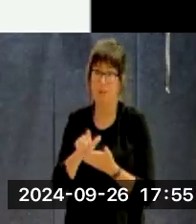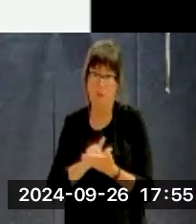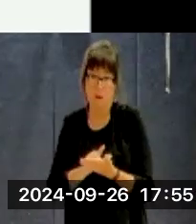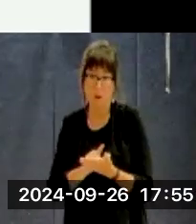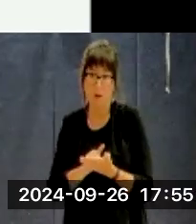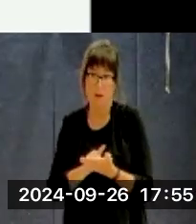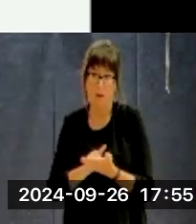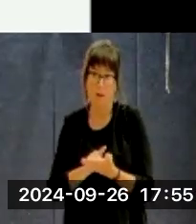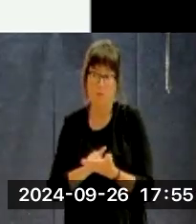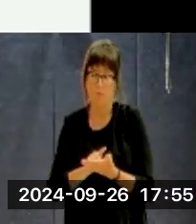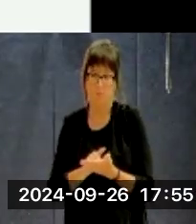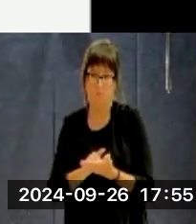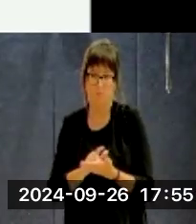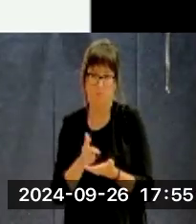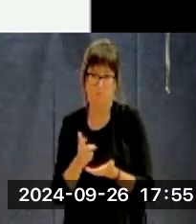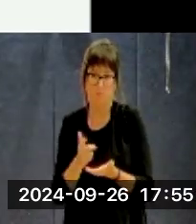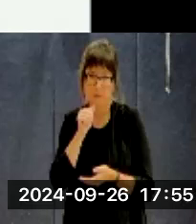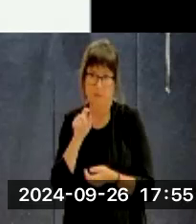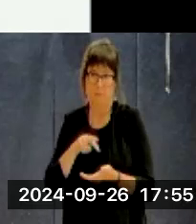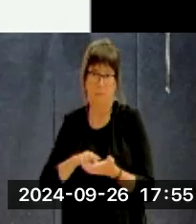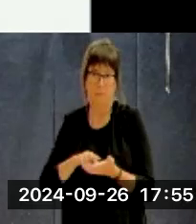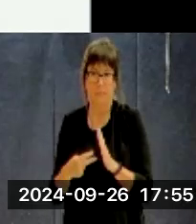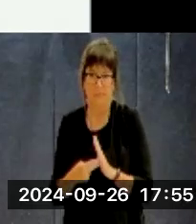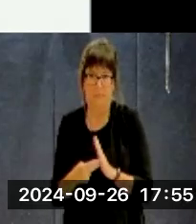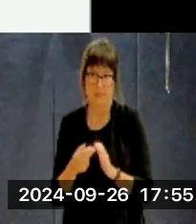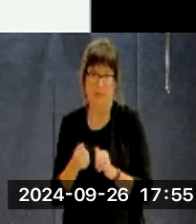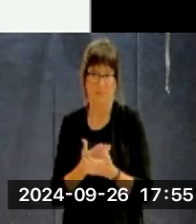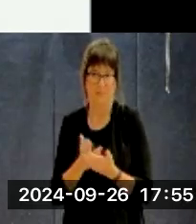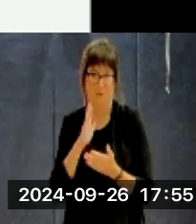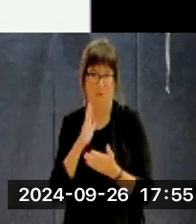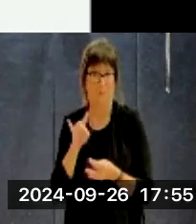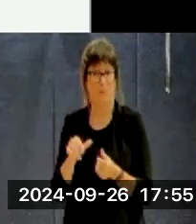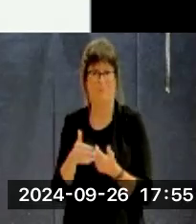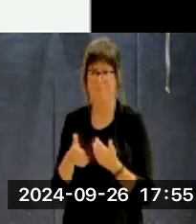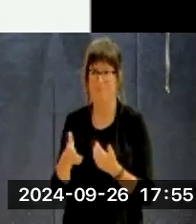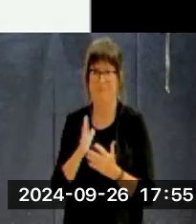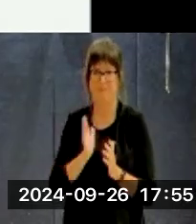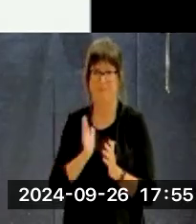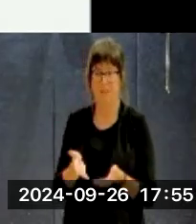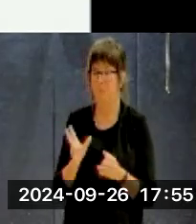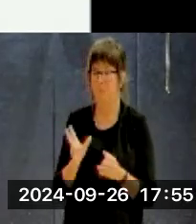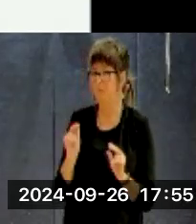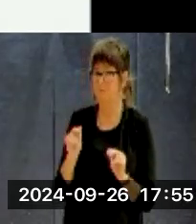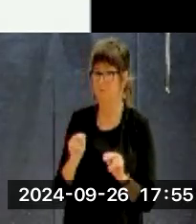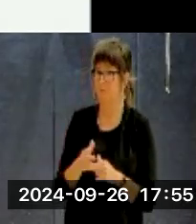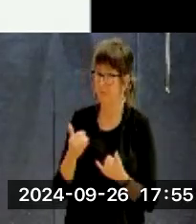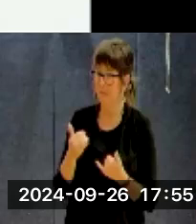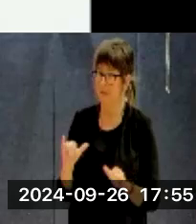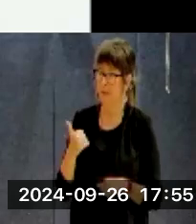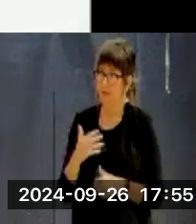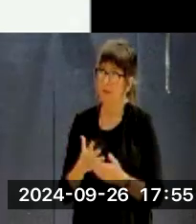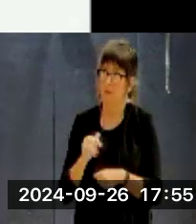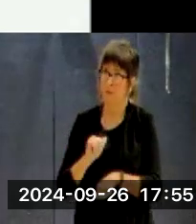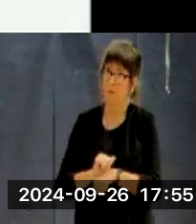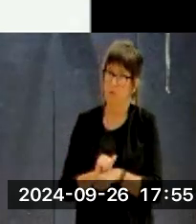doesn't necessarily mean that everything's going to be smooth sailing either. We still have a lot of work to